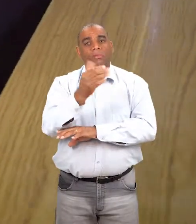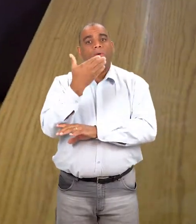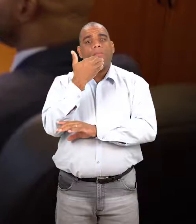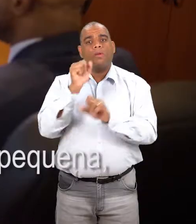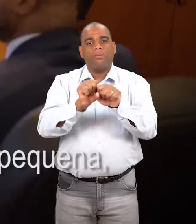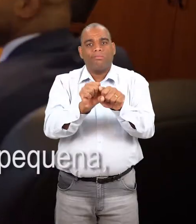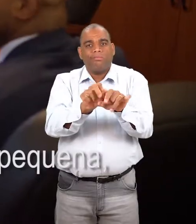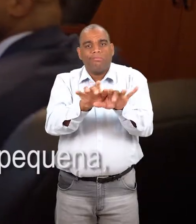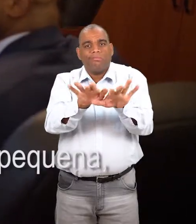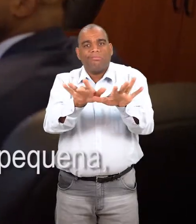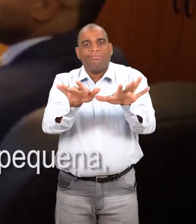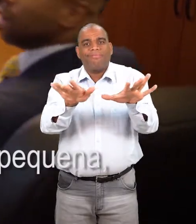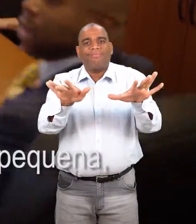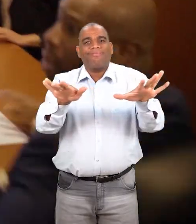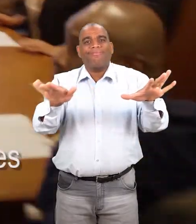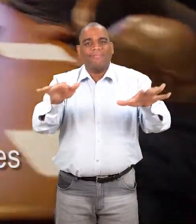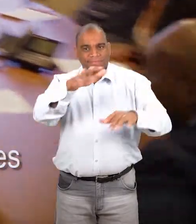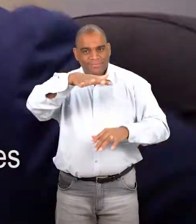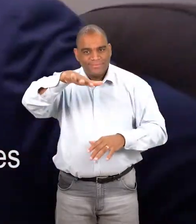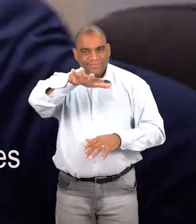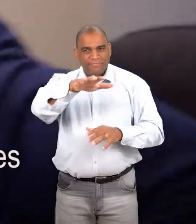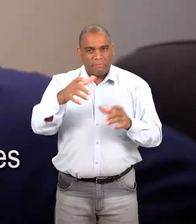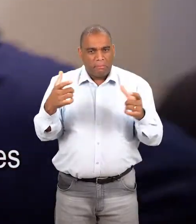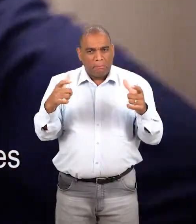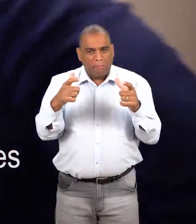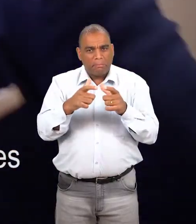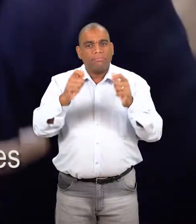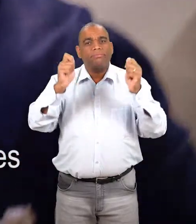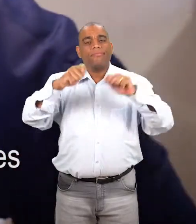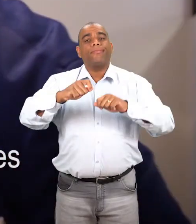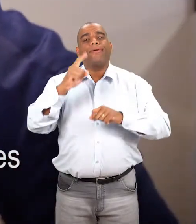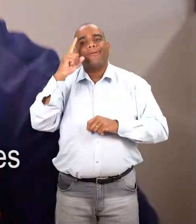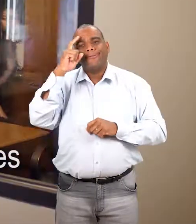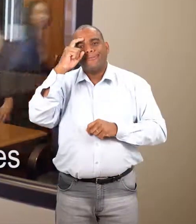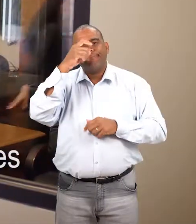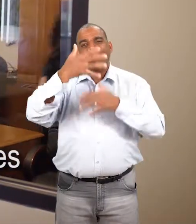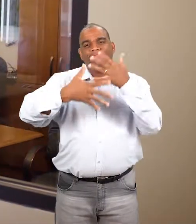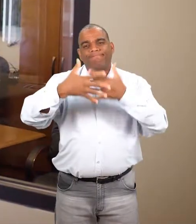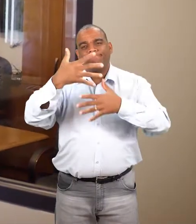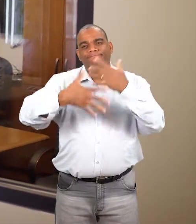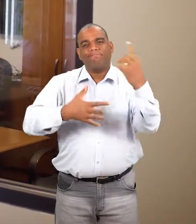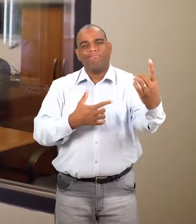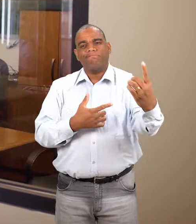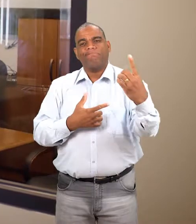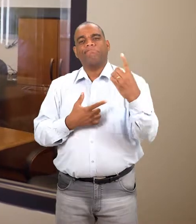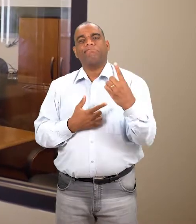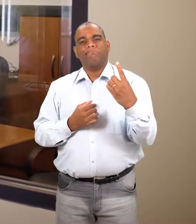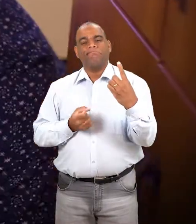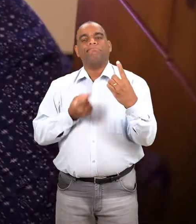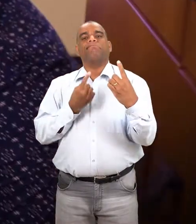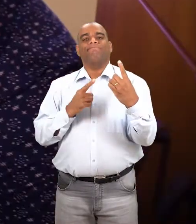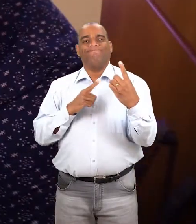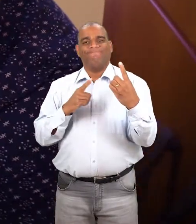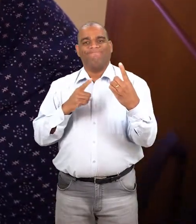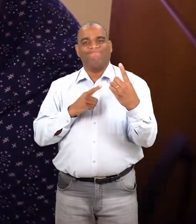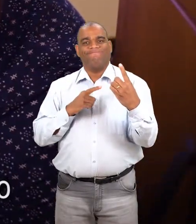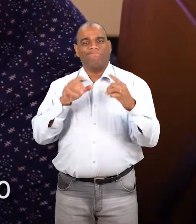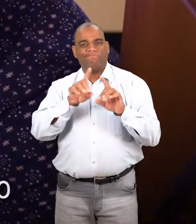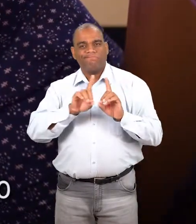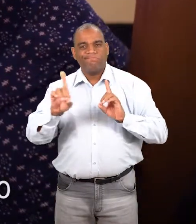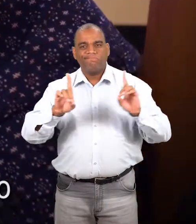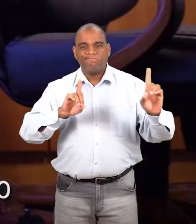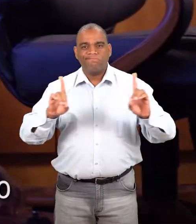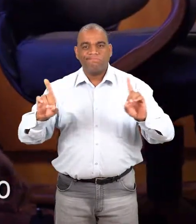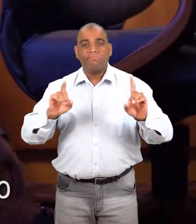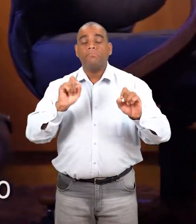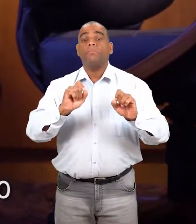out. Even if you're in a small room, spreading out will give you options and make it harder for the threat if he does get into your hiding place. When spreading